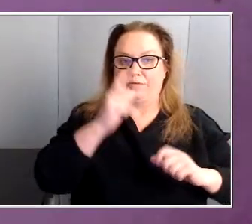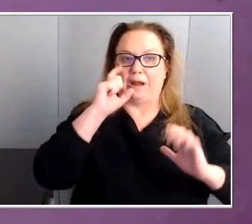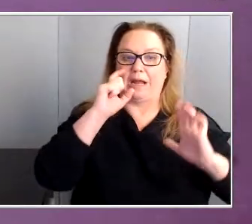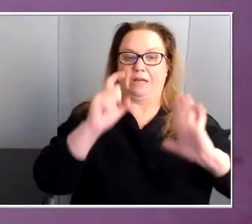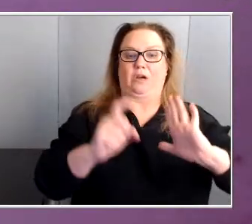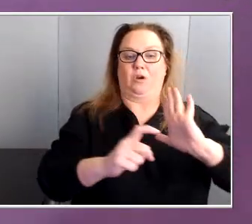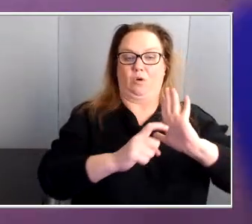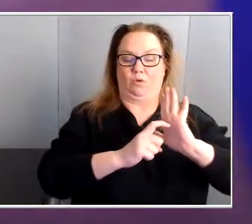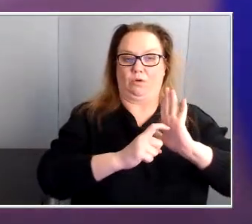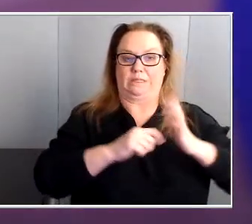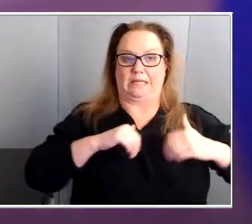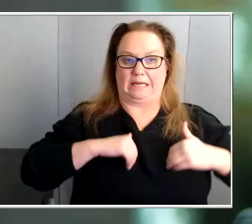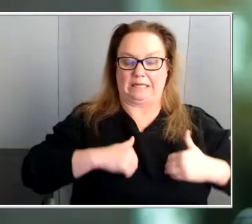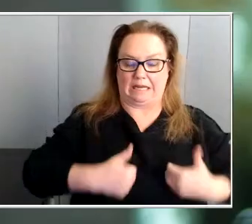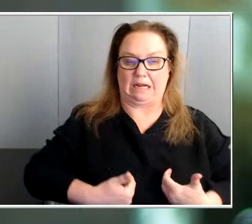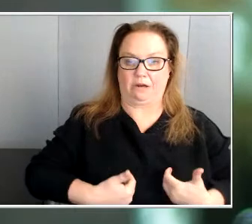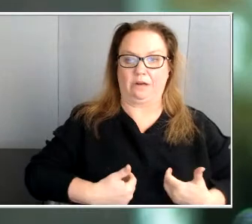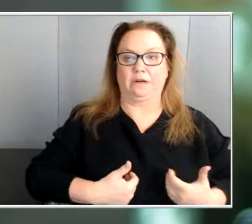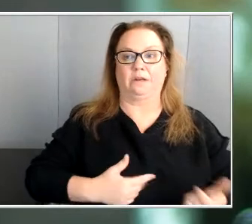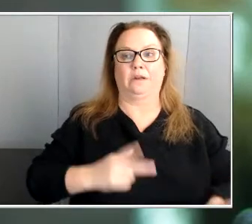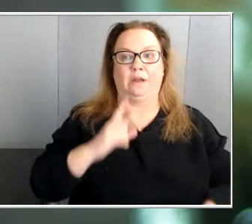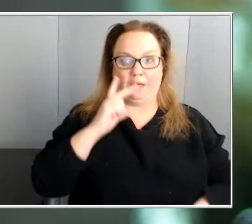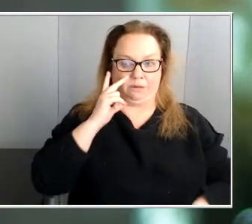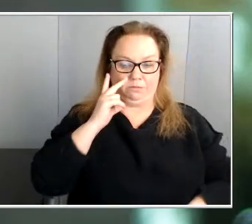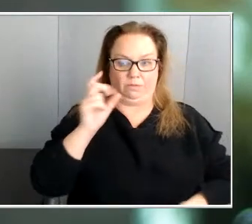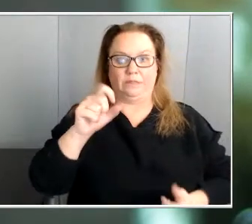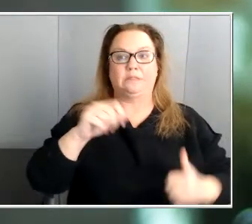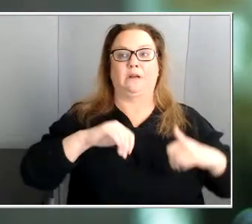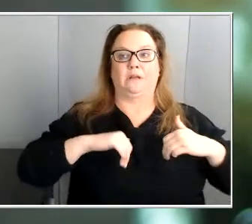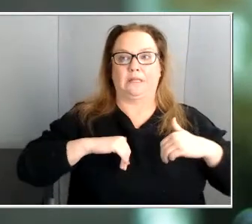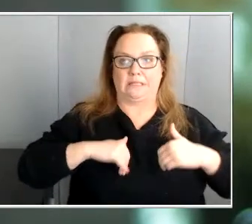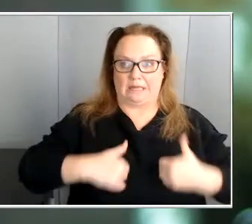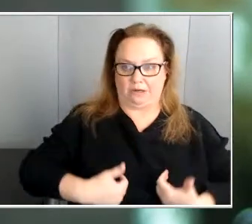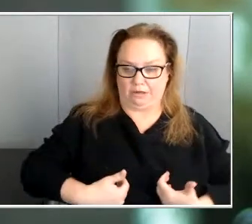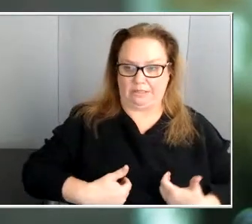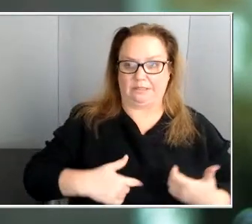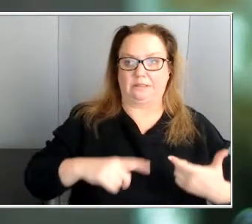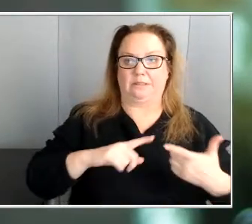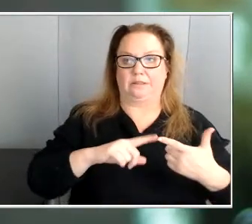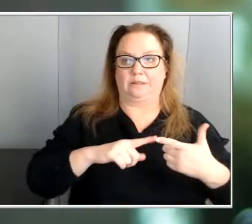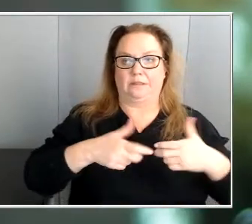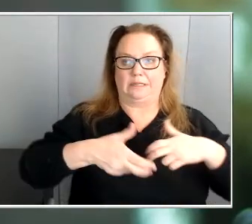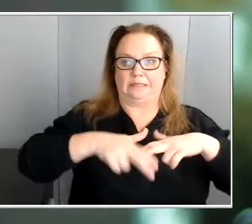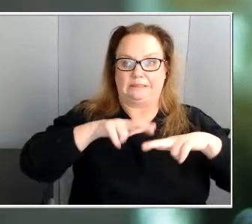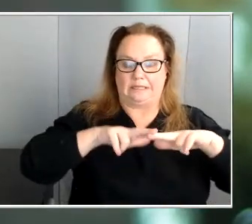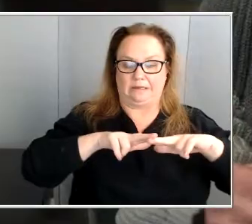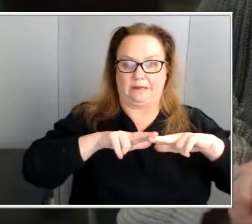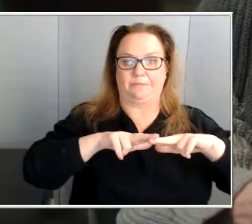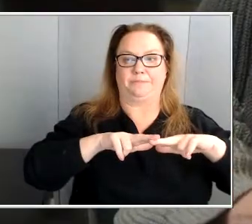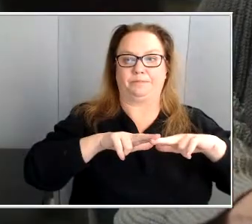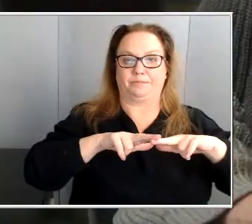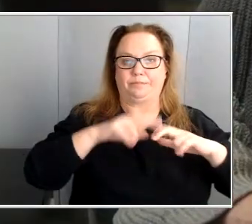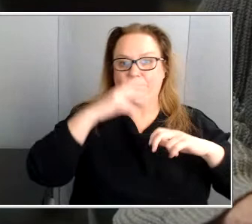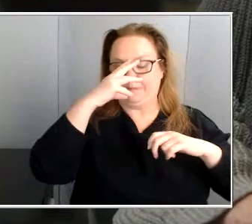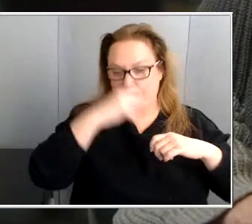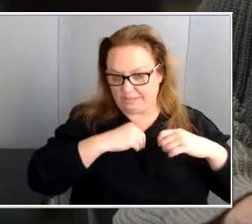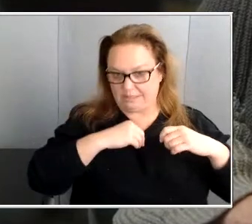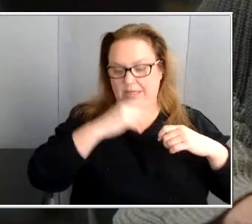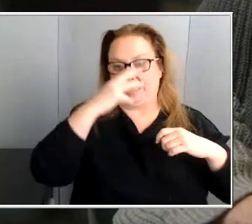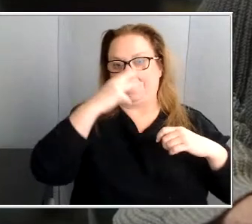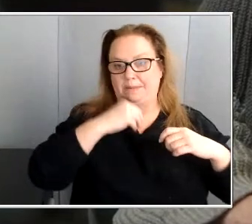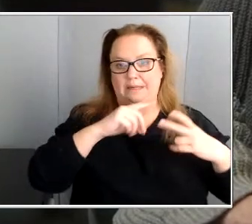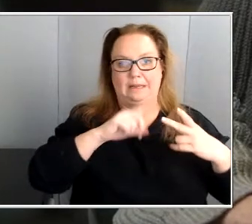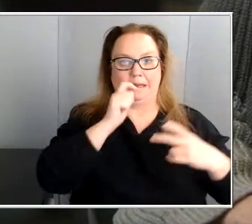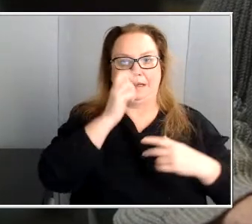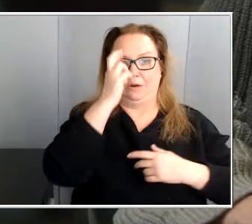getting tired. We saw that. The tiredness, sat down, every time he sat down, he slept. I did not realize he had